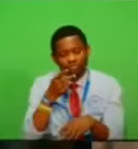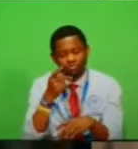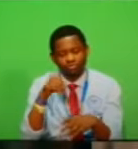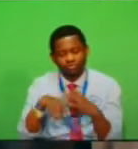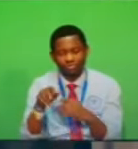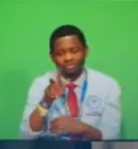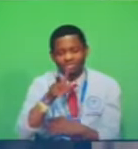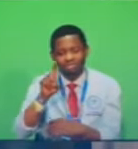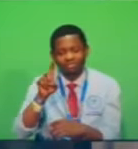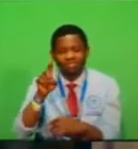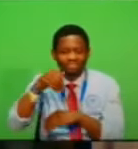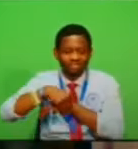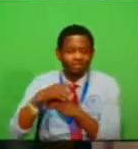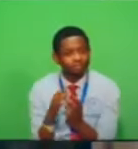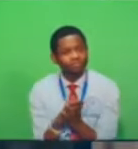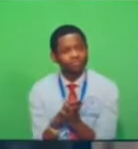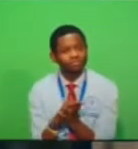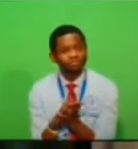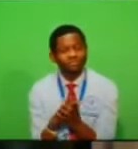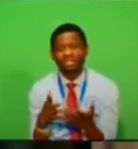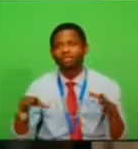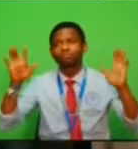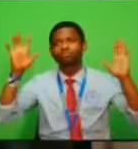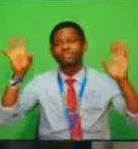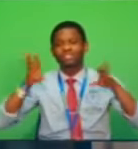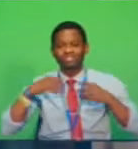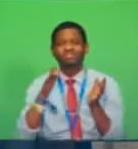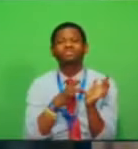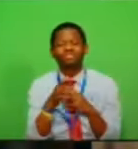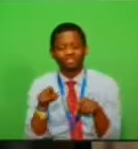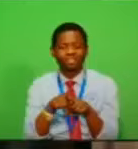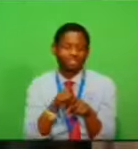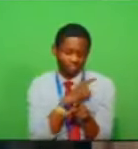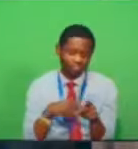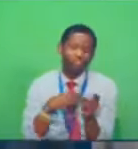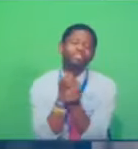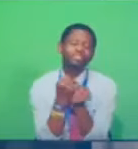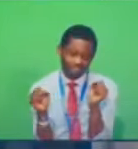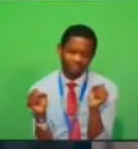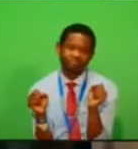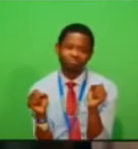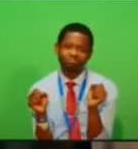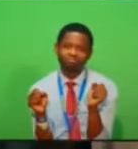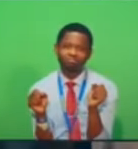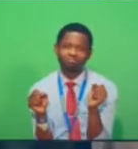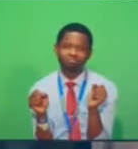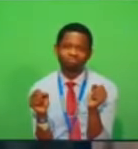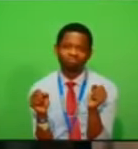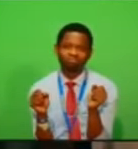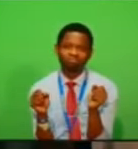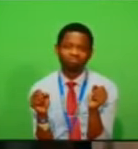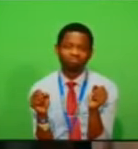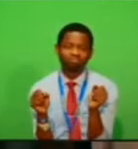night. And then I lifted my hands, accepted Jesus Christ as my Lord and personal Savior.